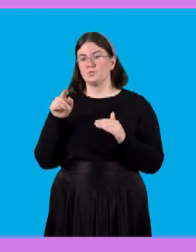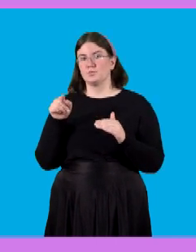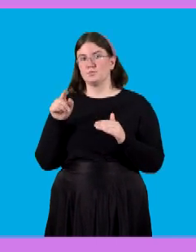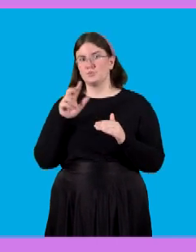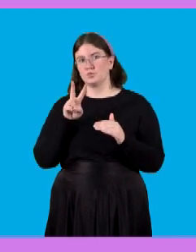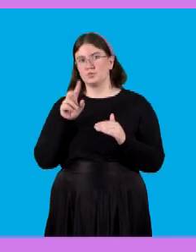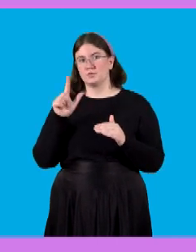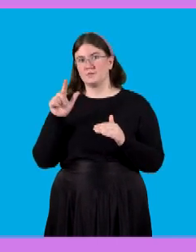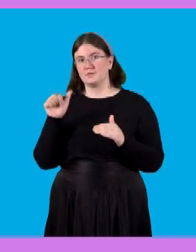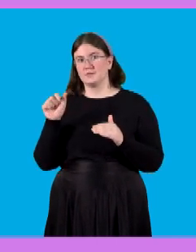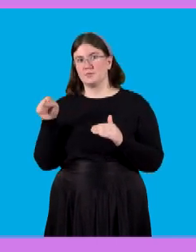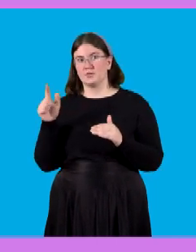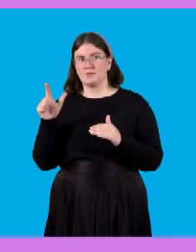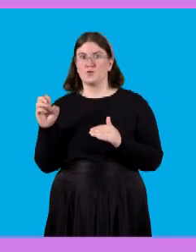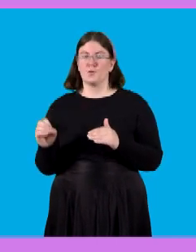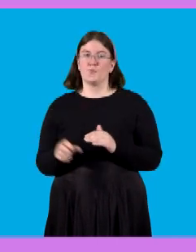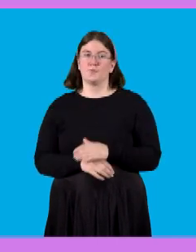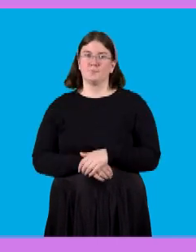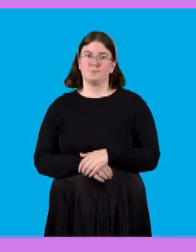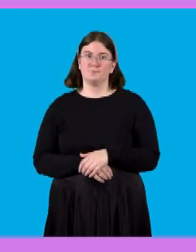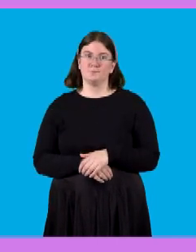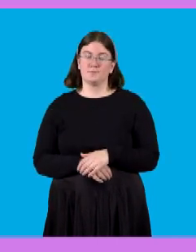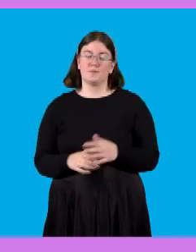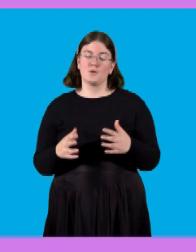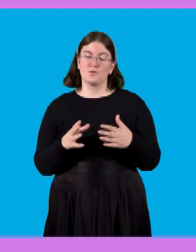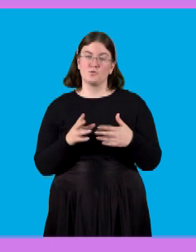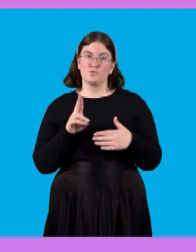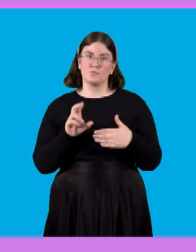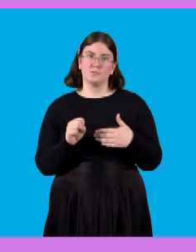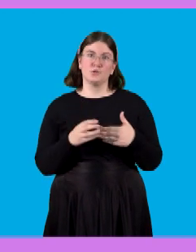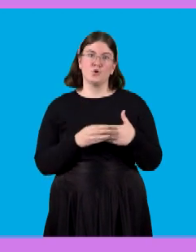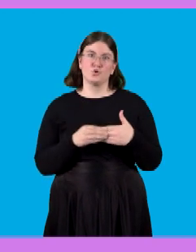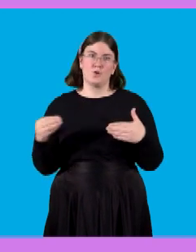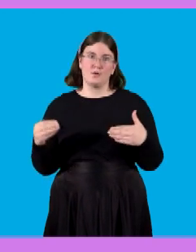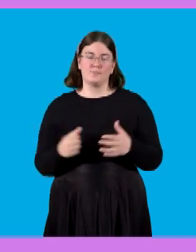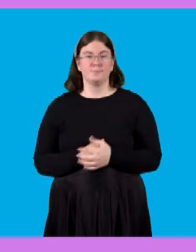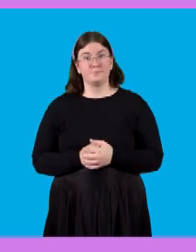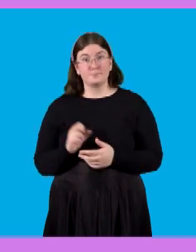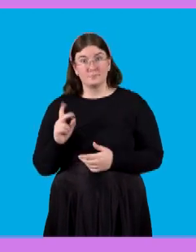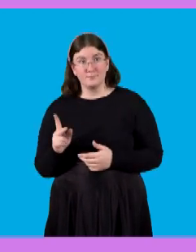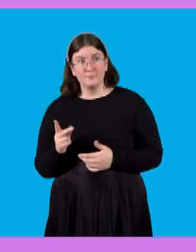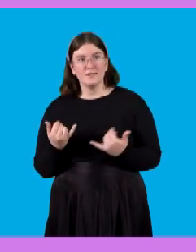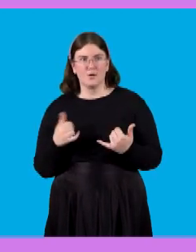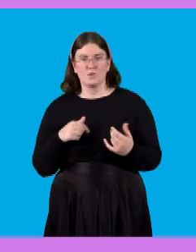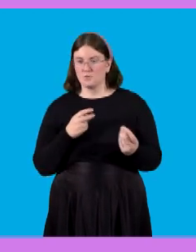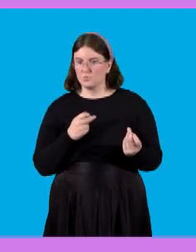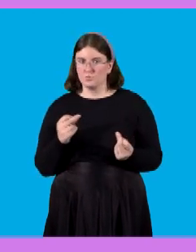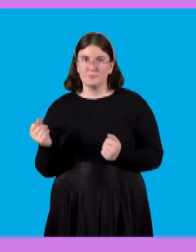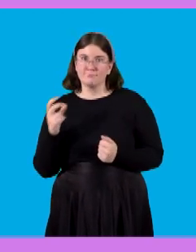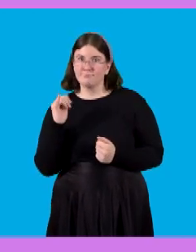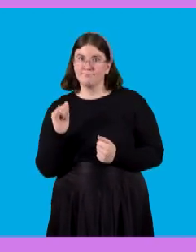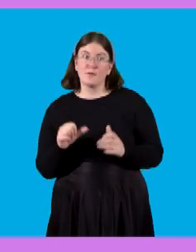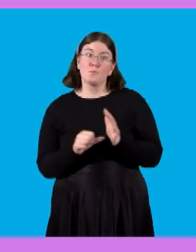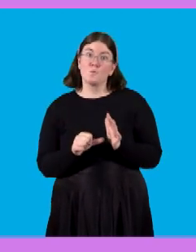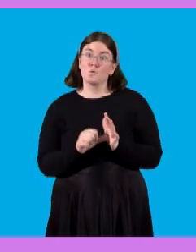276, and I'll round off to 2 decimal places, 70 American dollars. Okay, guys, let's quickly look at